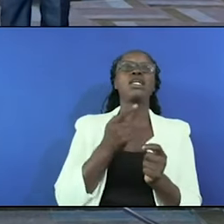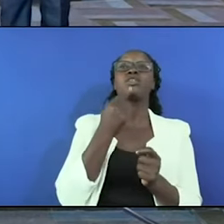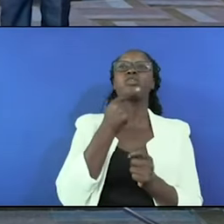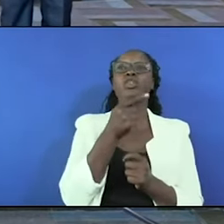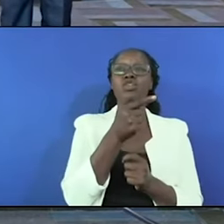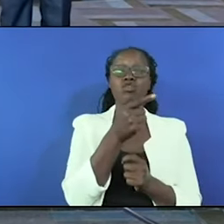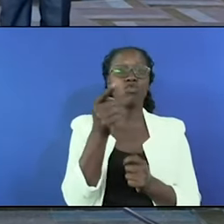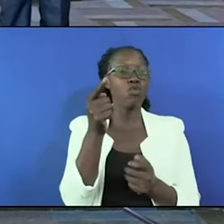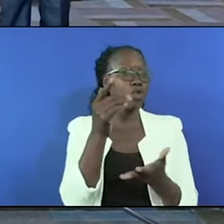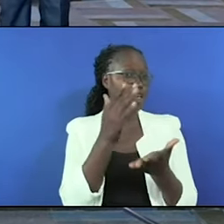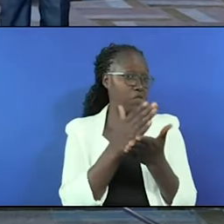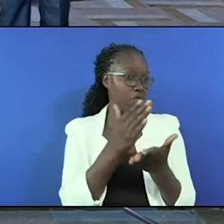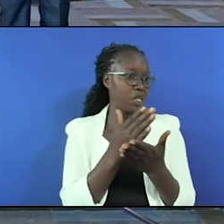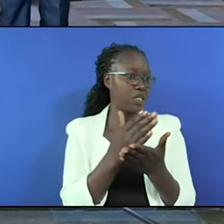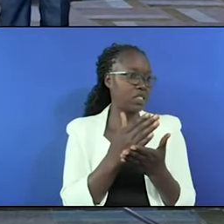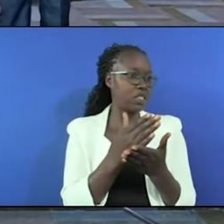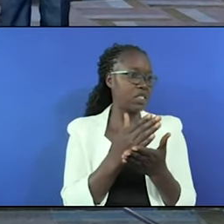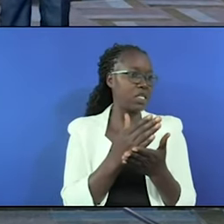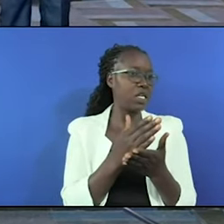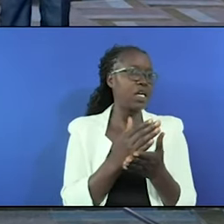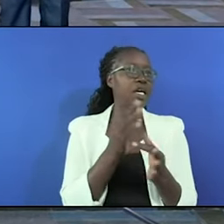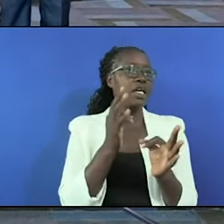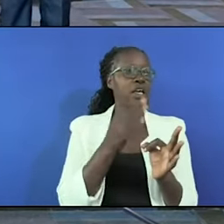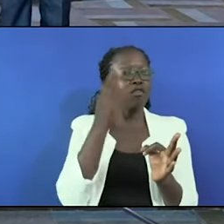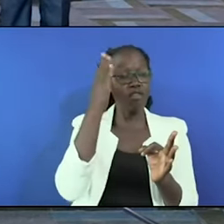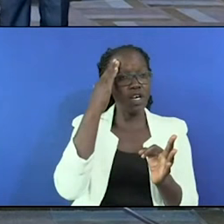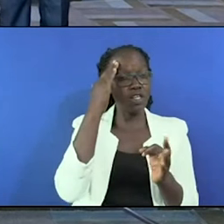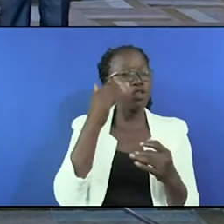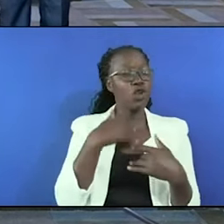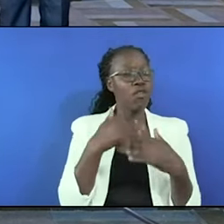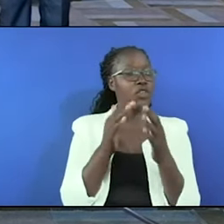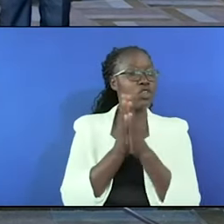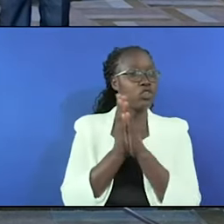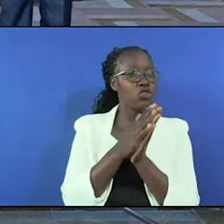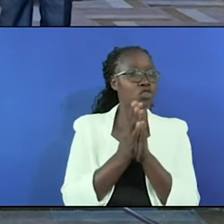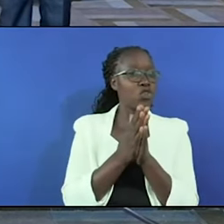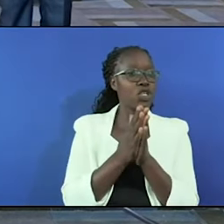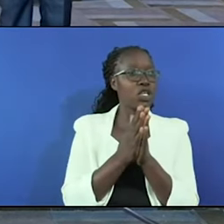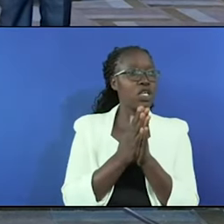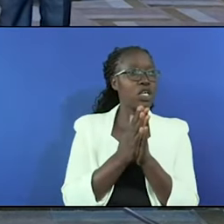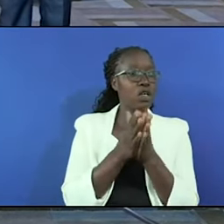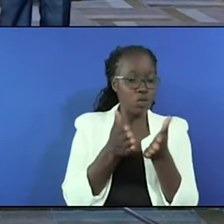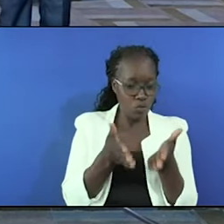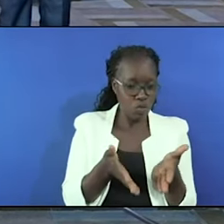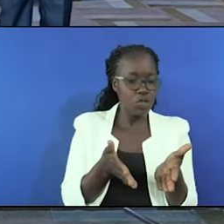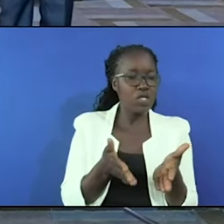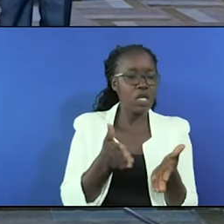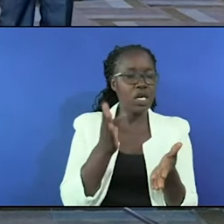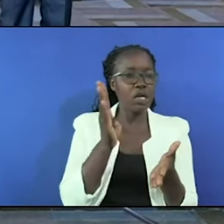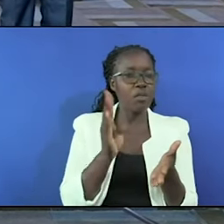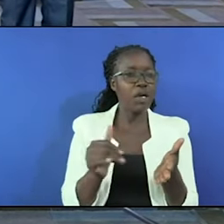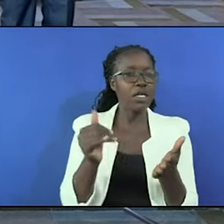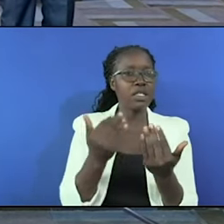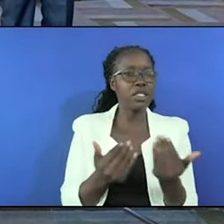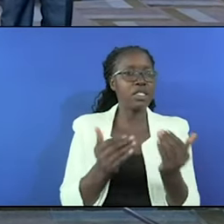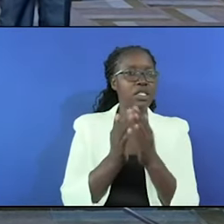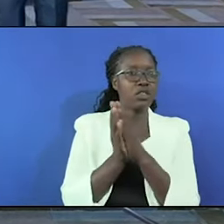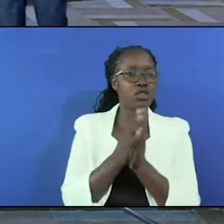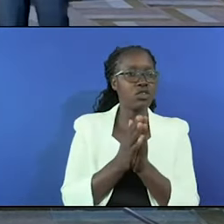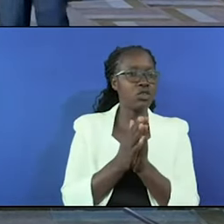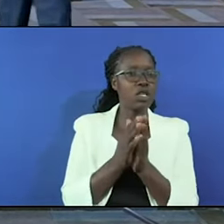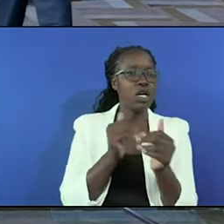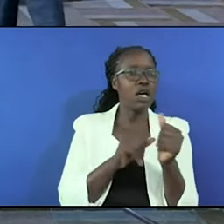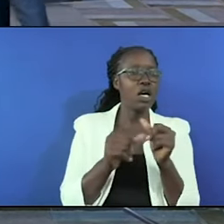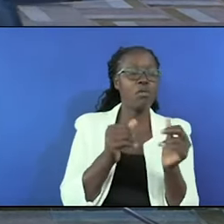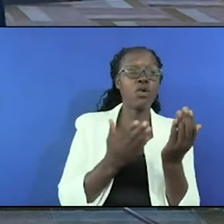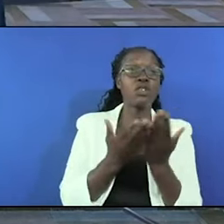you. In fact, if I knew you had the story which was given by the children's story